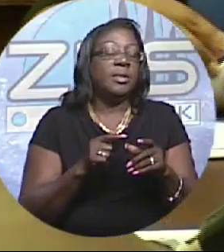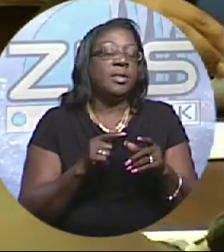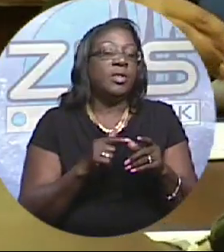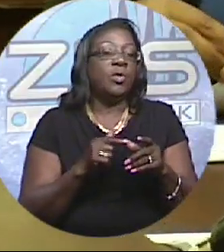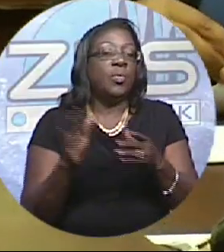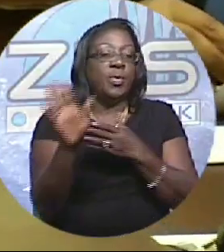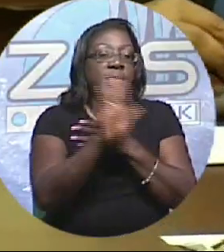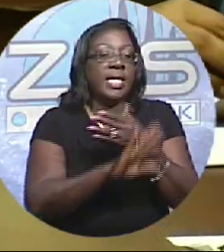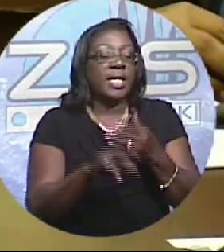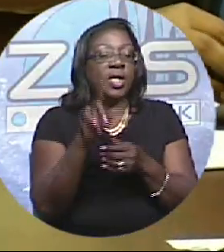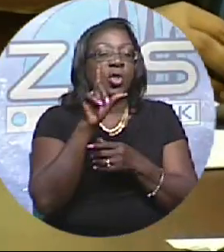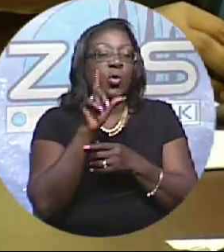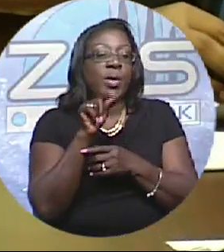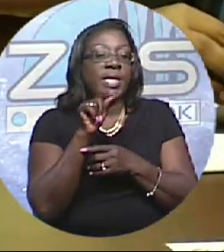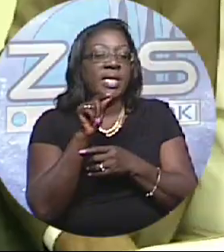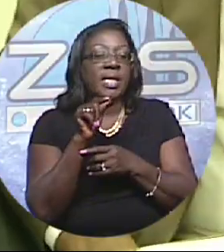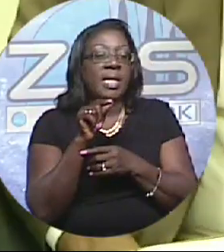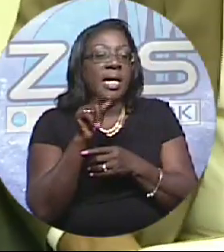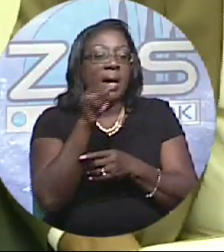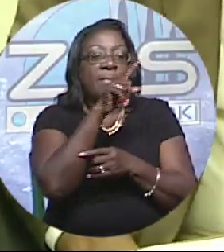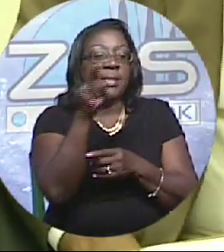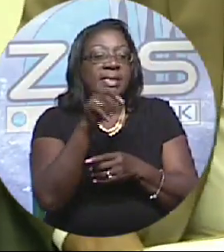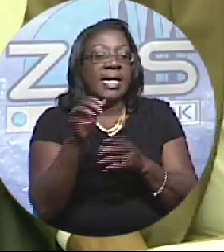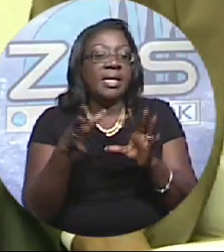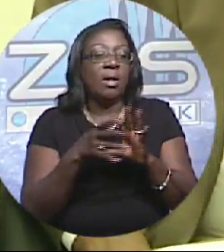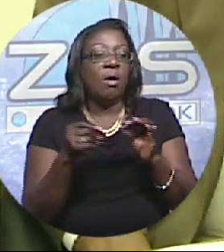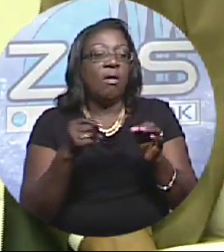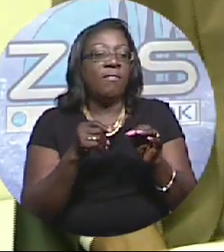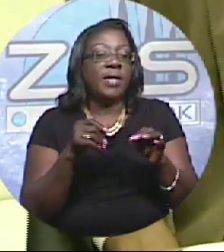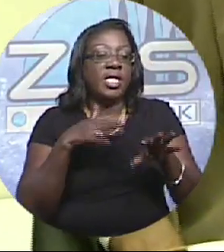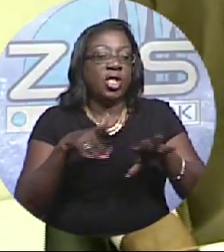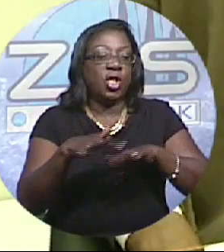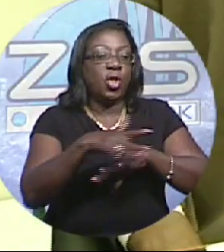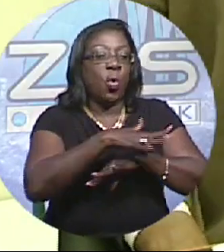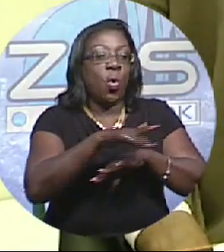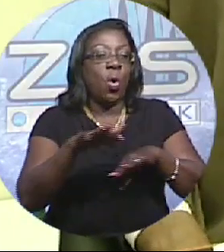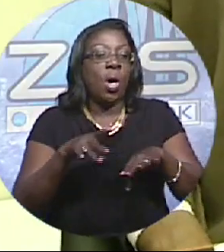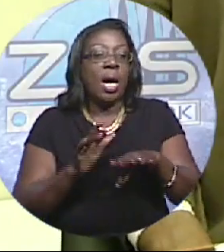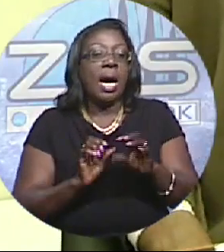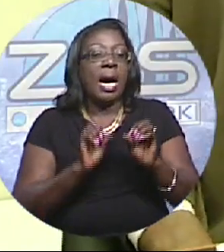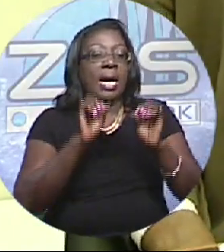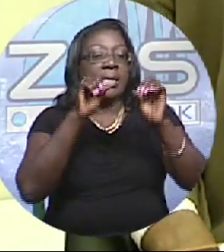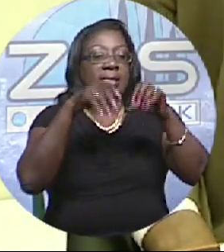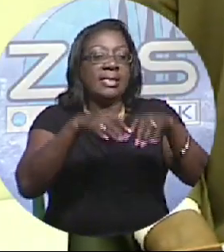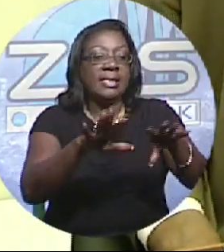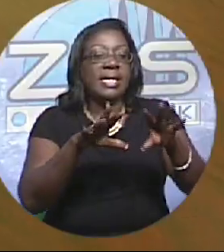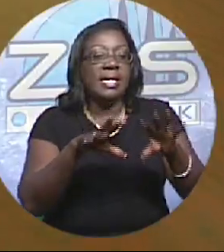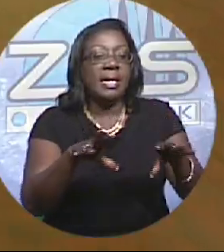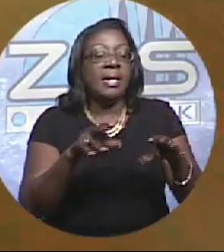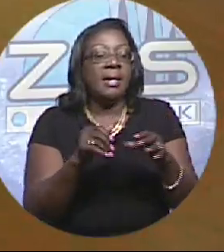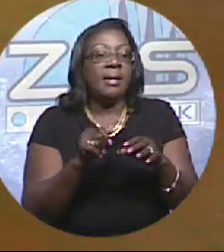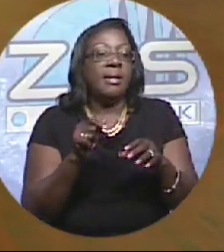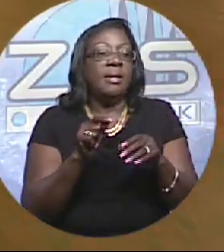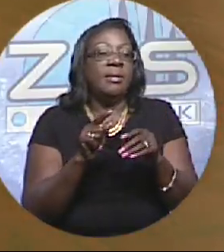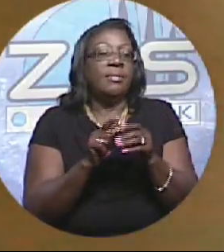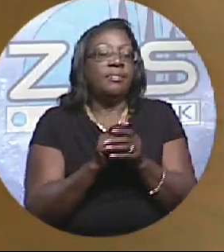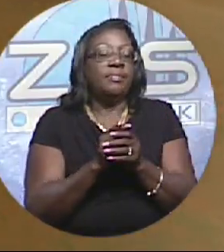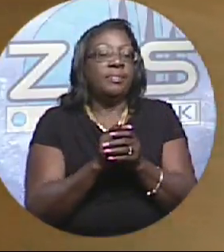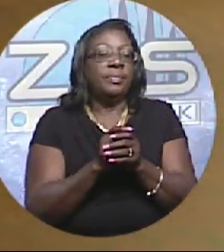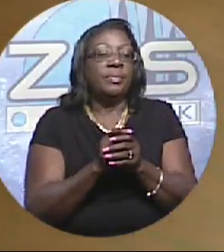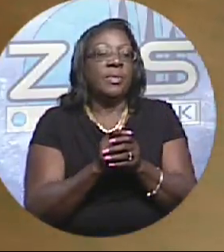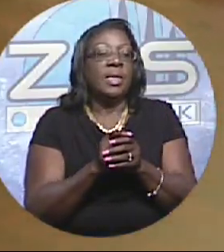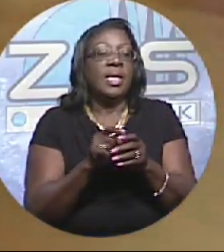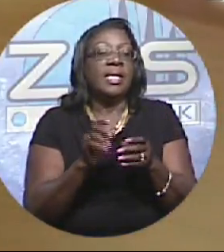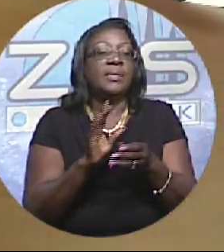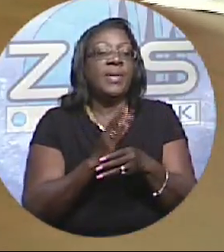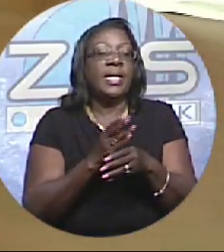protect 20% of its nearshore and marine environment by the year 2020. To date, the country has been able to achieve 10%. It's